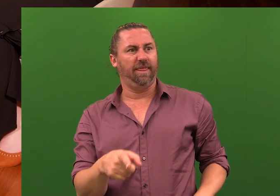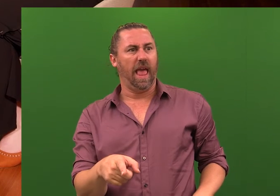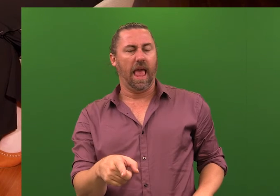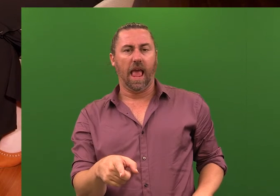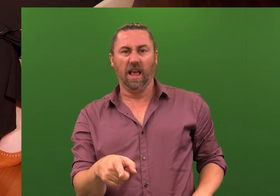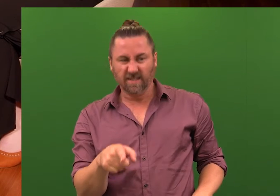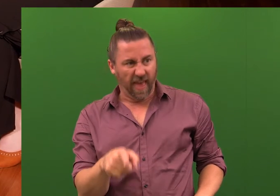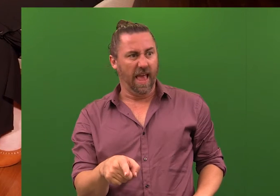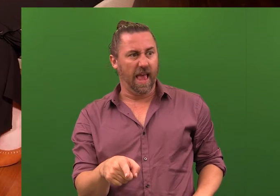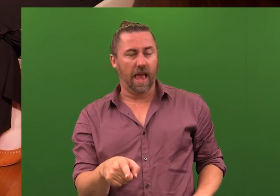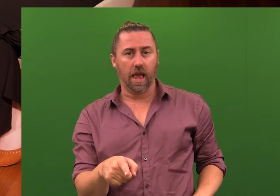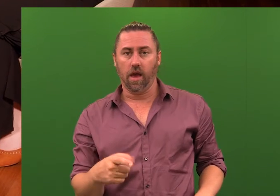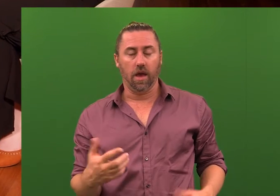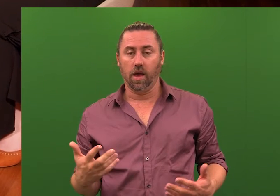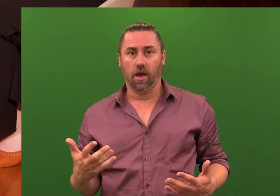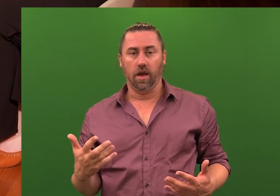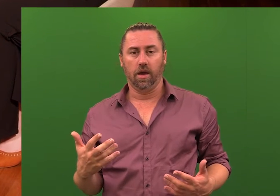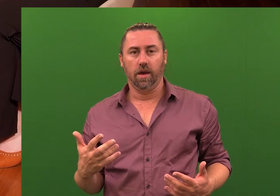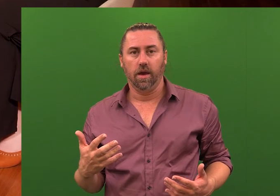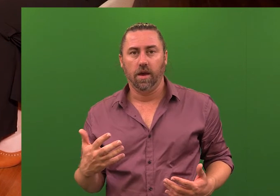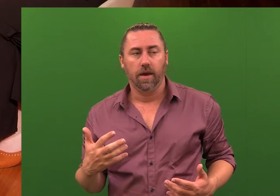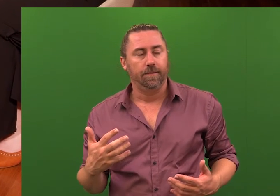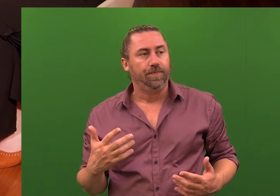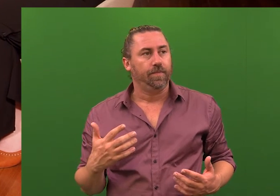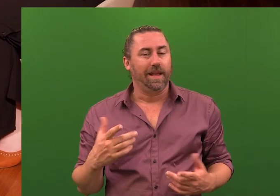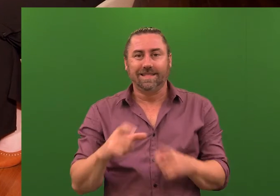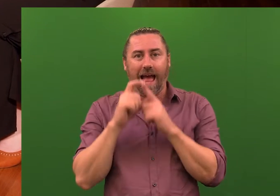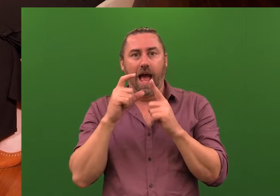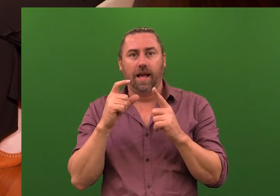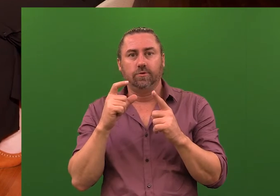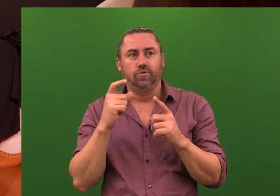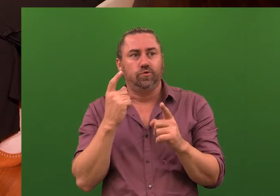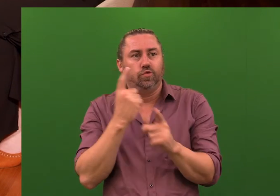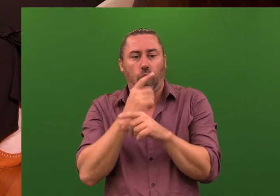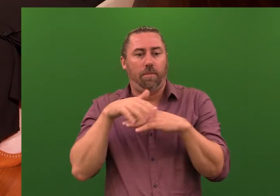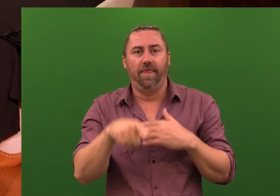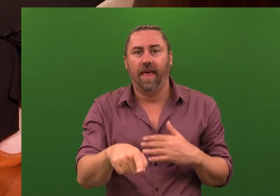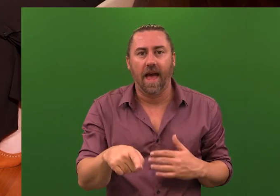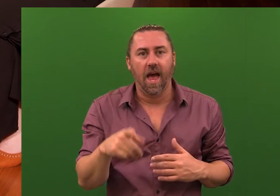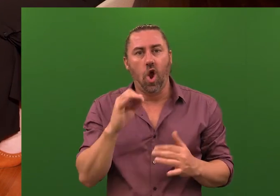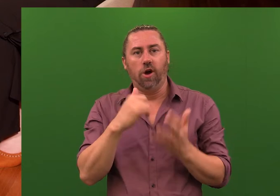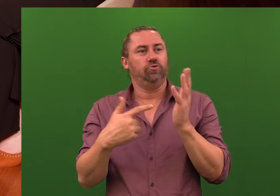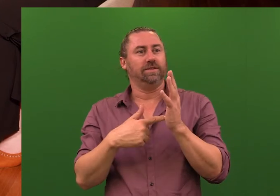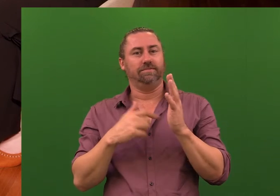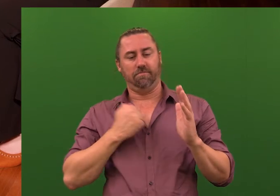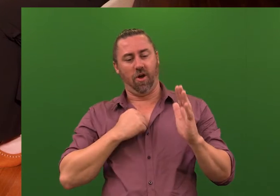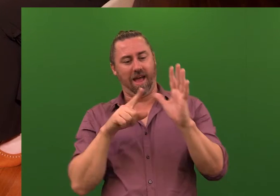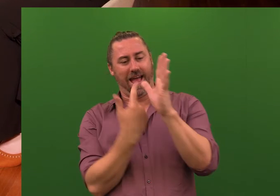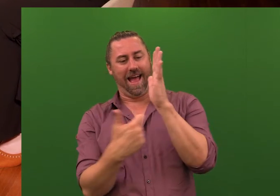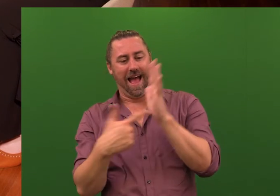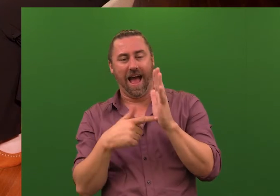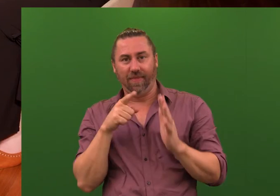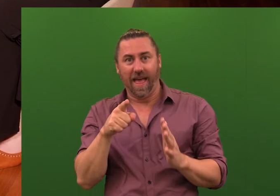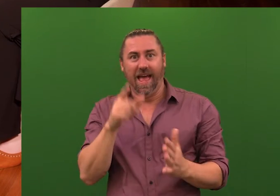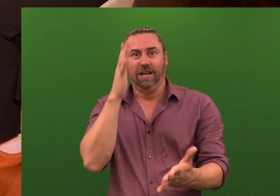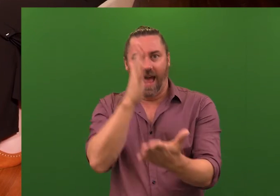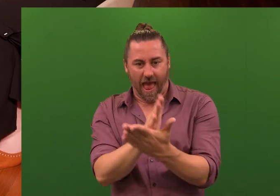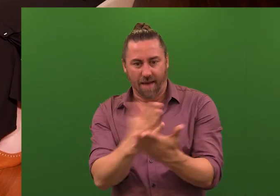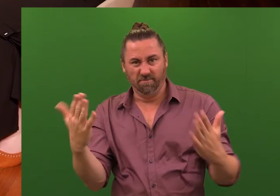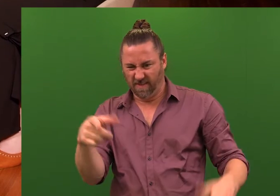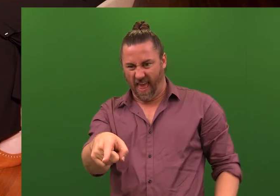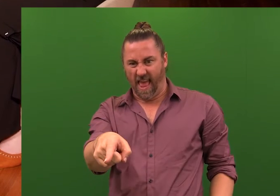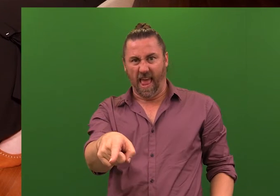be taken from Vanuatu and brought into Queensland in 1863. So growing up, the Don Juan was a household name. It